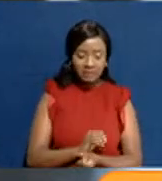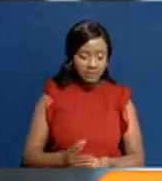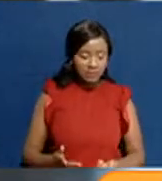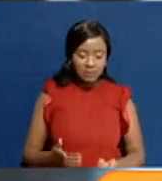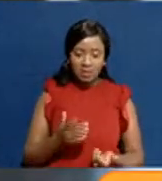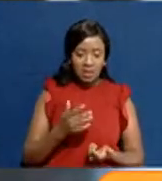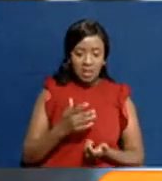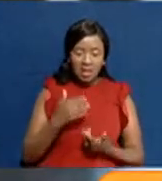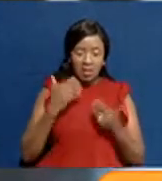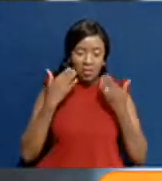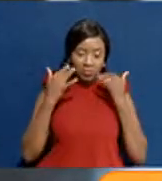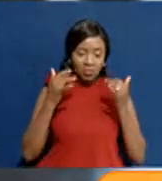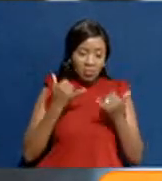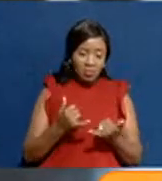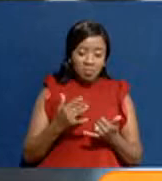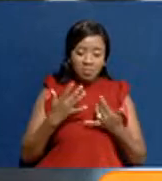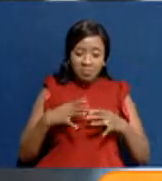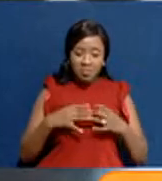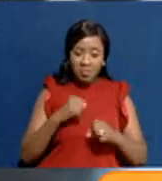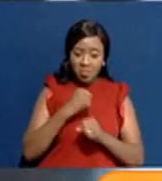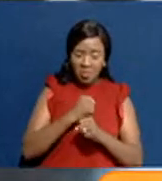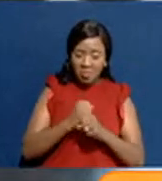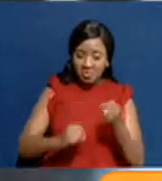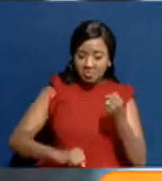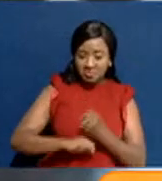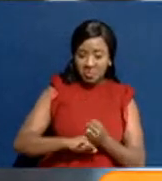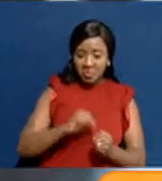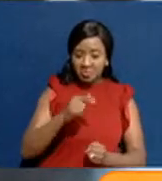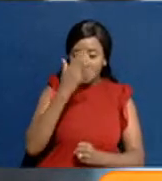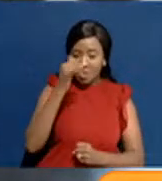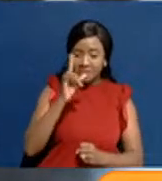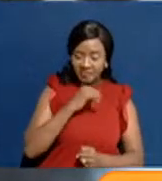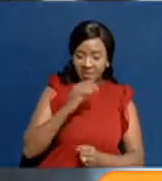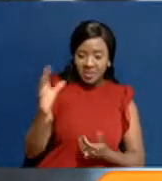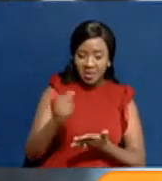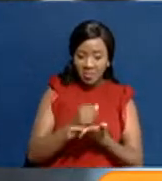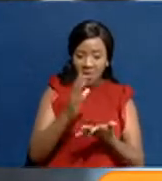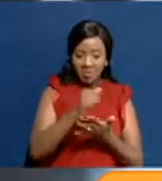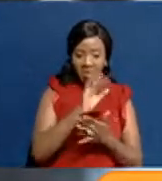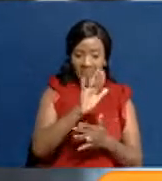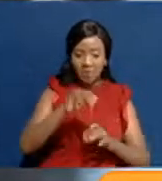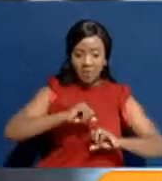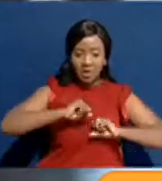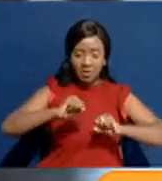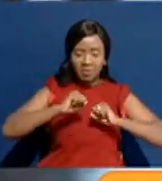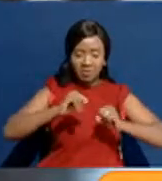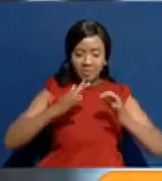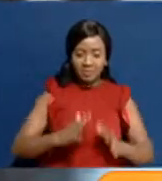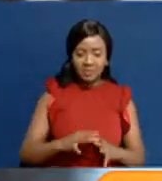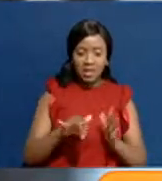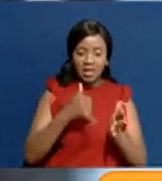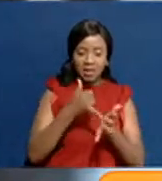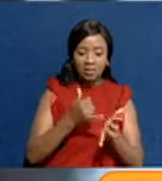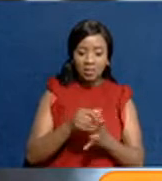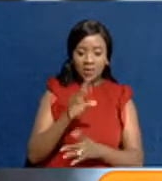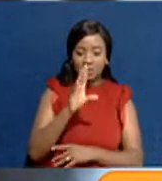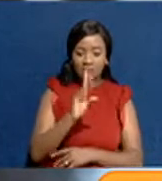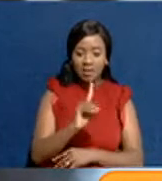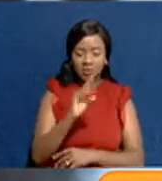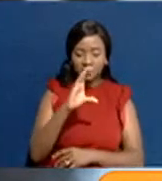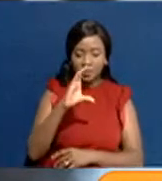are working to his side, because he has already appointed his own officers. In this case, the Director of Criminal Investigations is